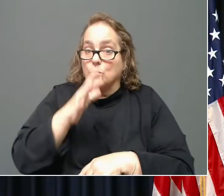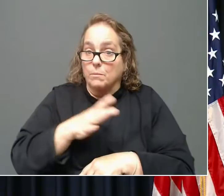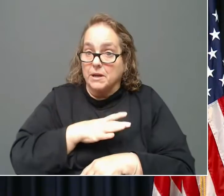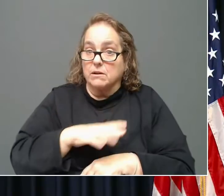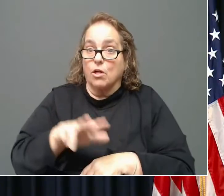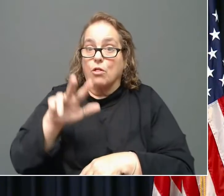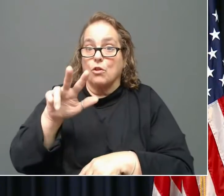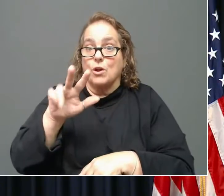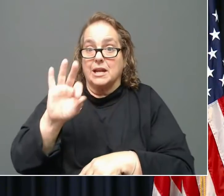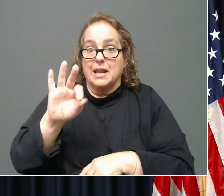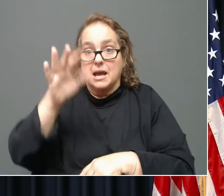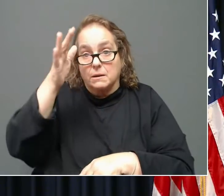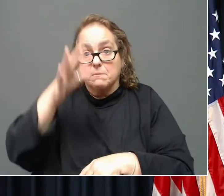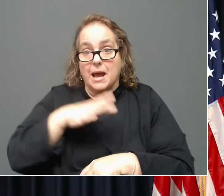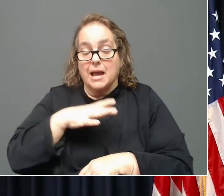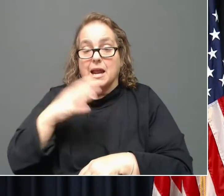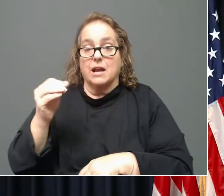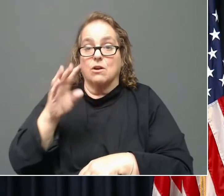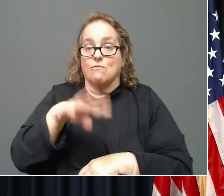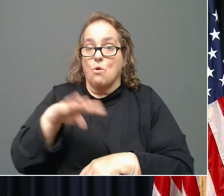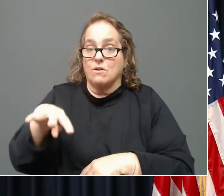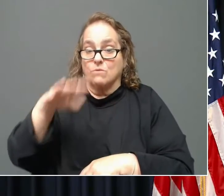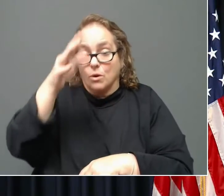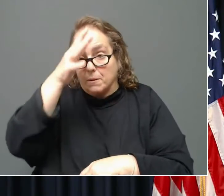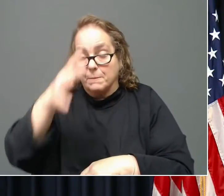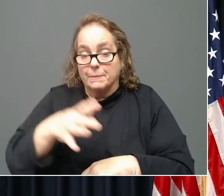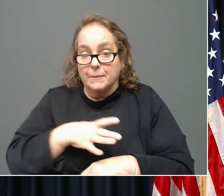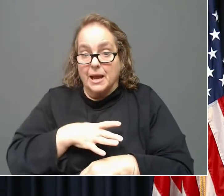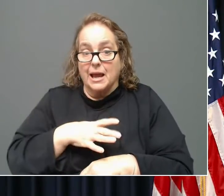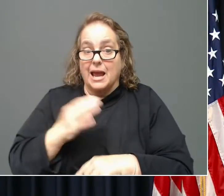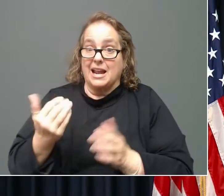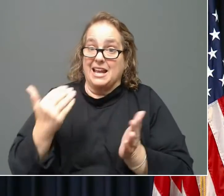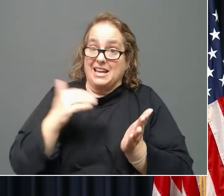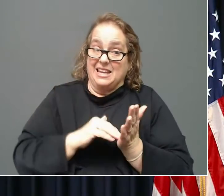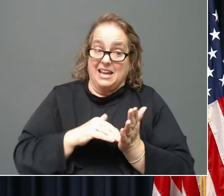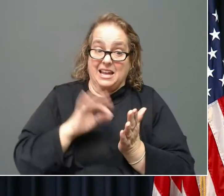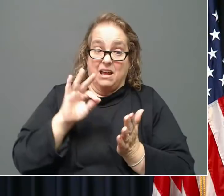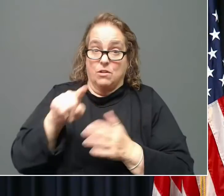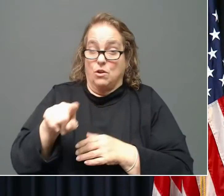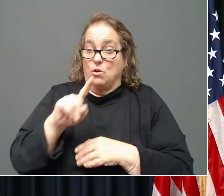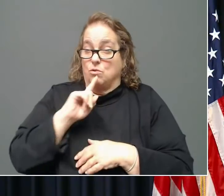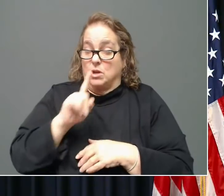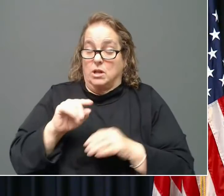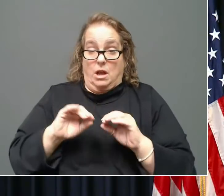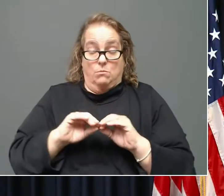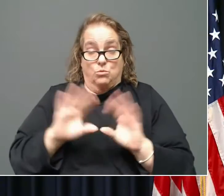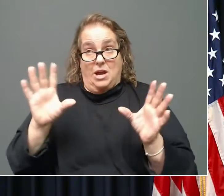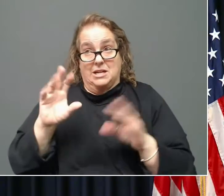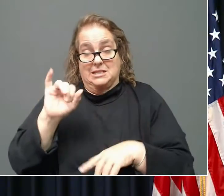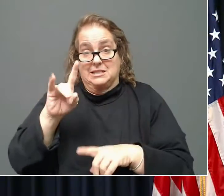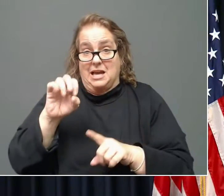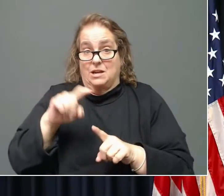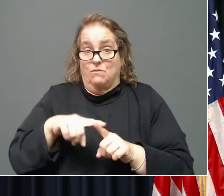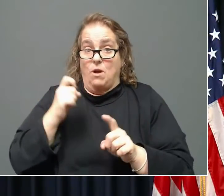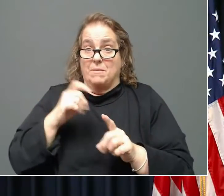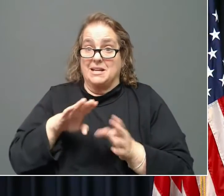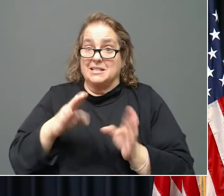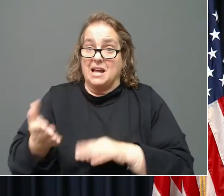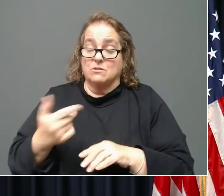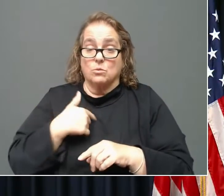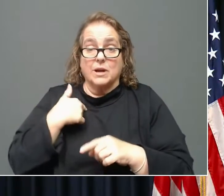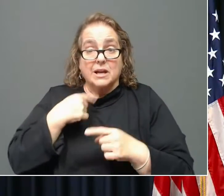39-year-old man, and a 44-year-old man. Again, if there is ever a bright side in deaths when we announce them, it's